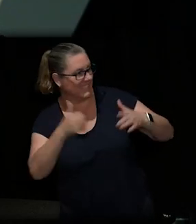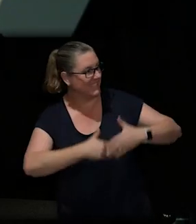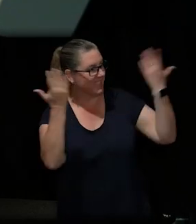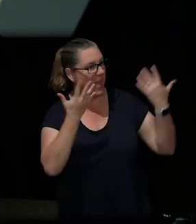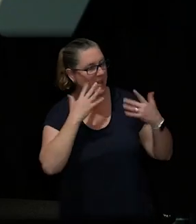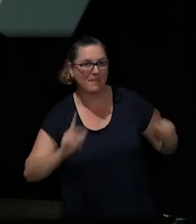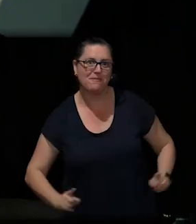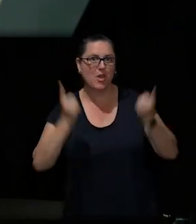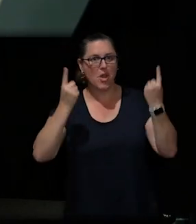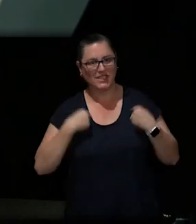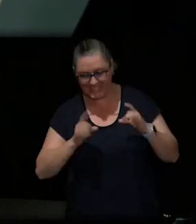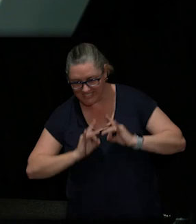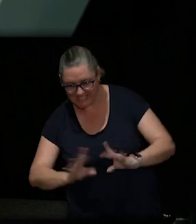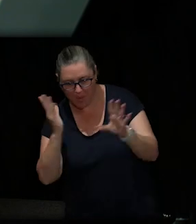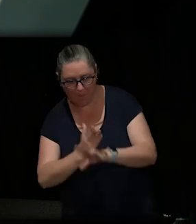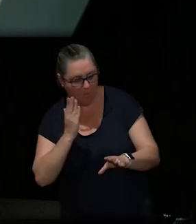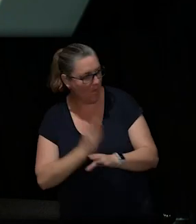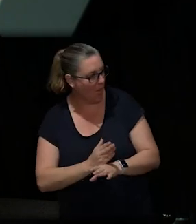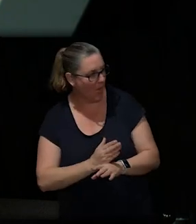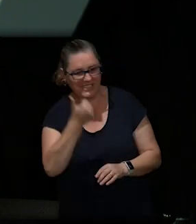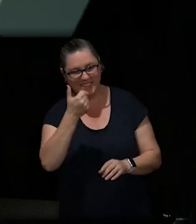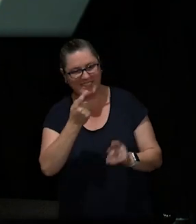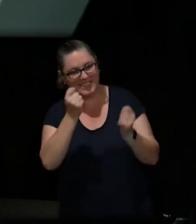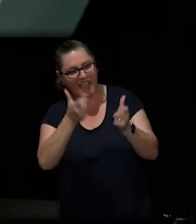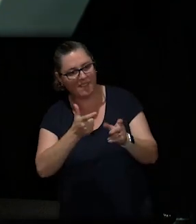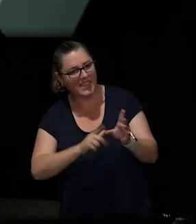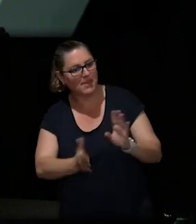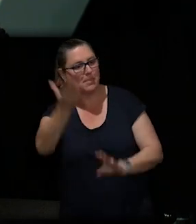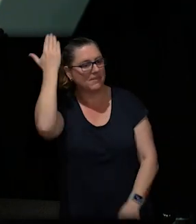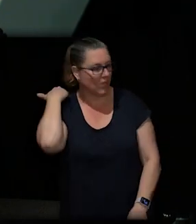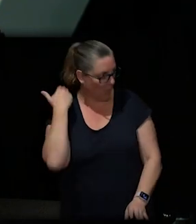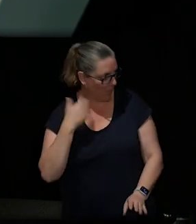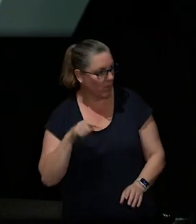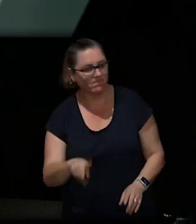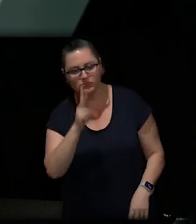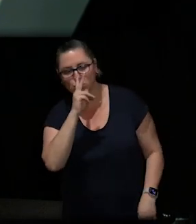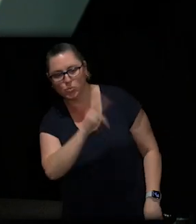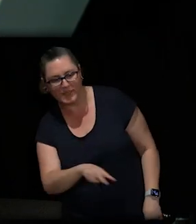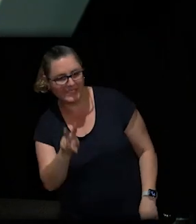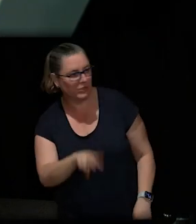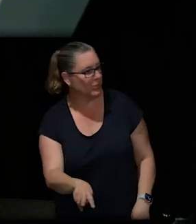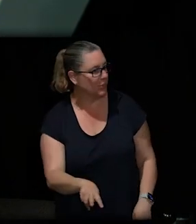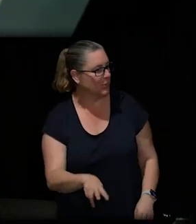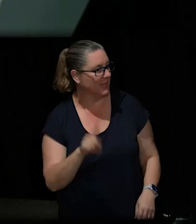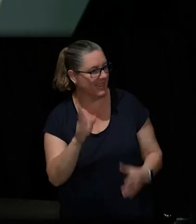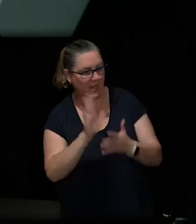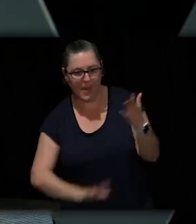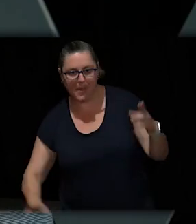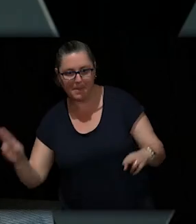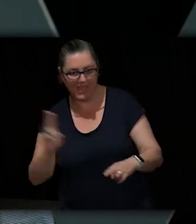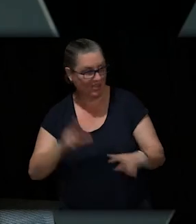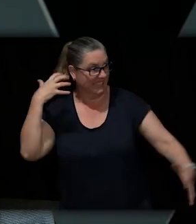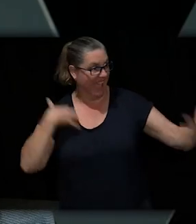this administration 6.5 years earlier. Yep. You are a 22-year-old. Your parents are so excited.